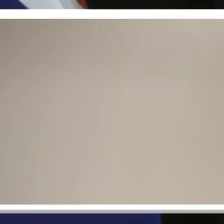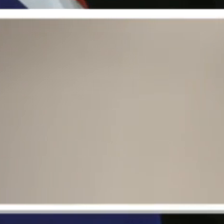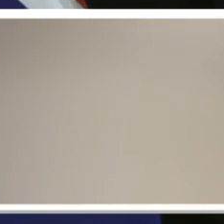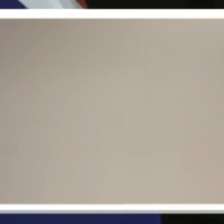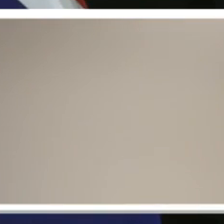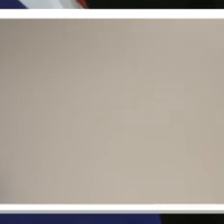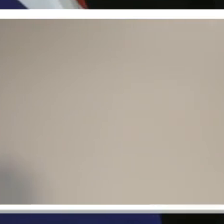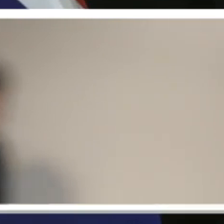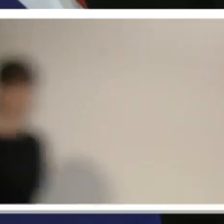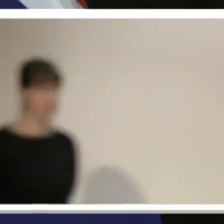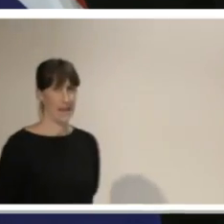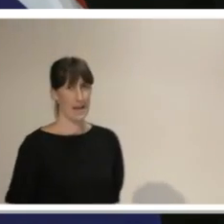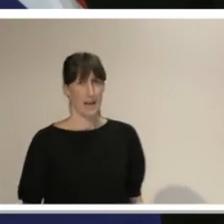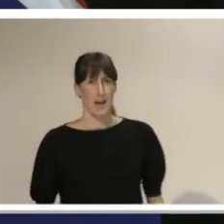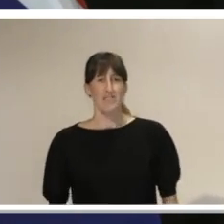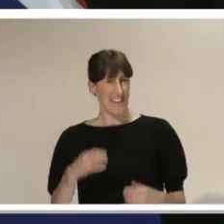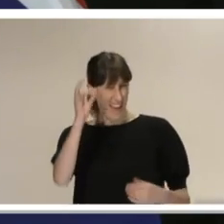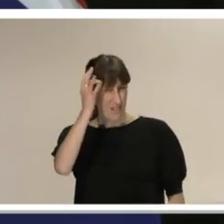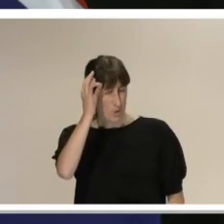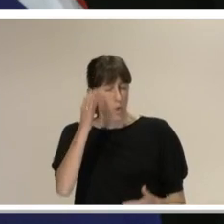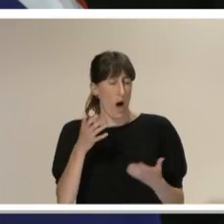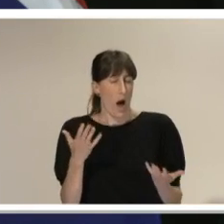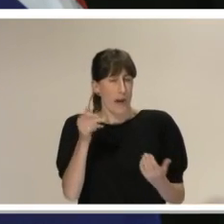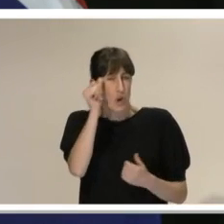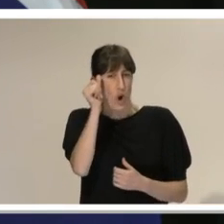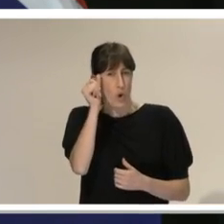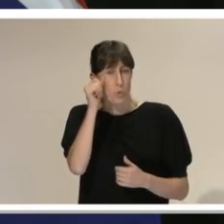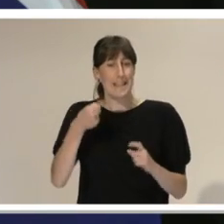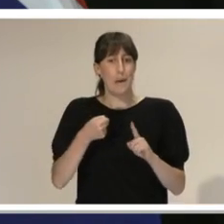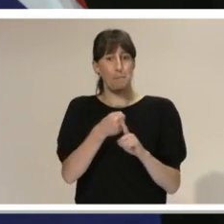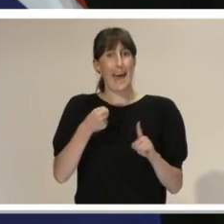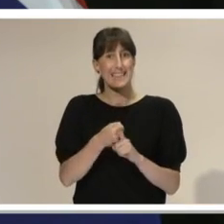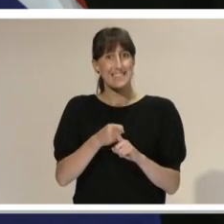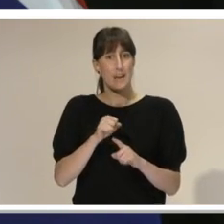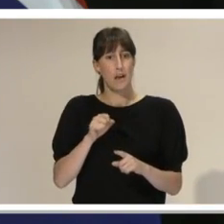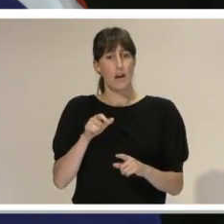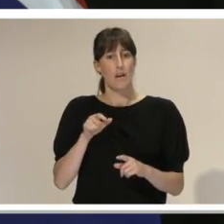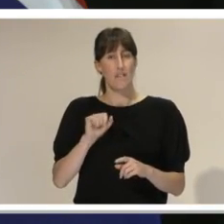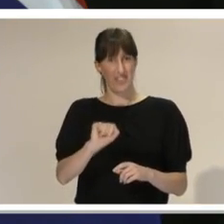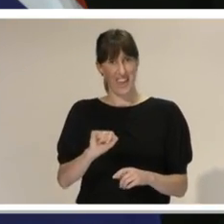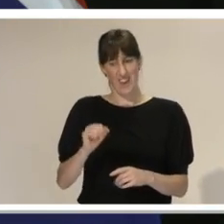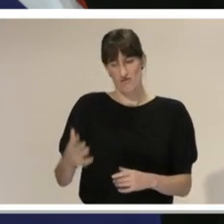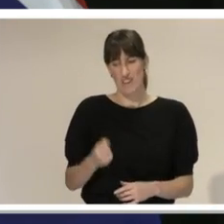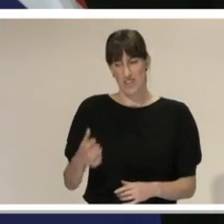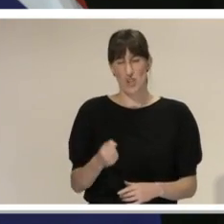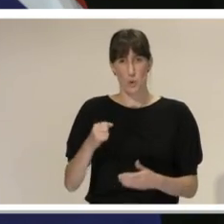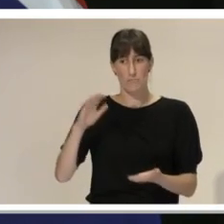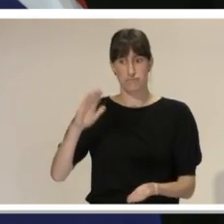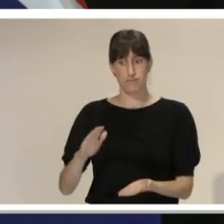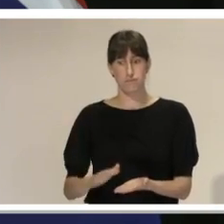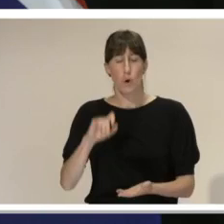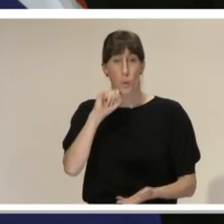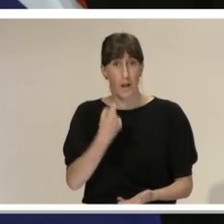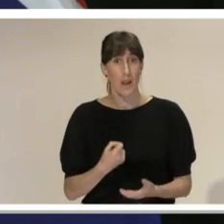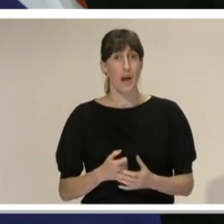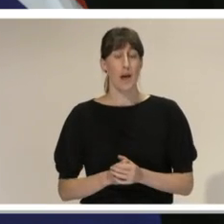But actually what we need to ensure is that we have a joined up approach for acknowledging that there are actually now, more than ever, a need to invest in